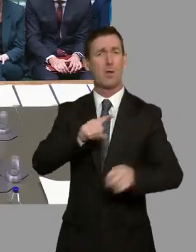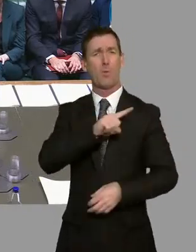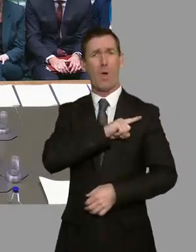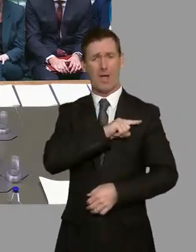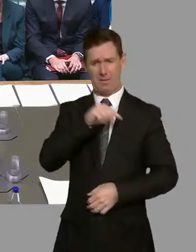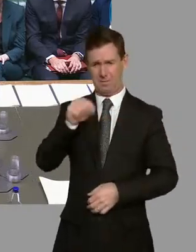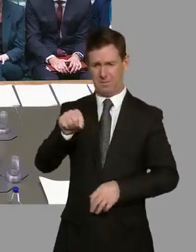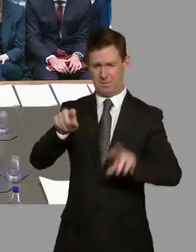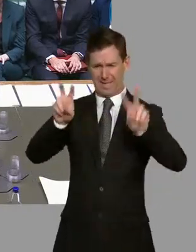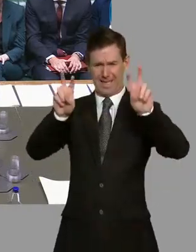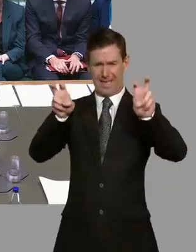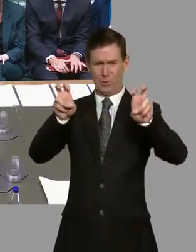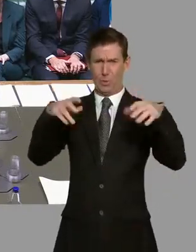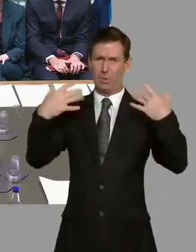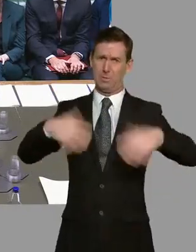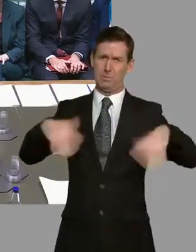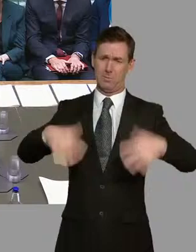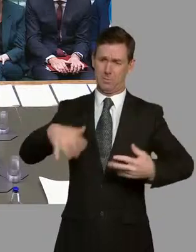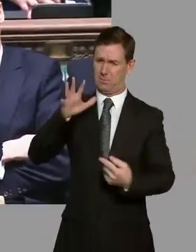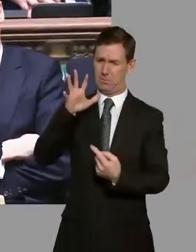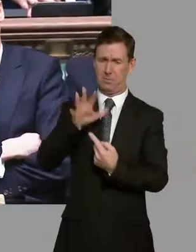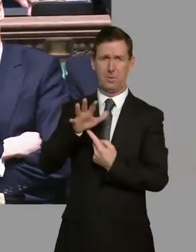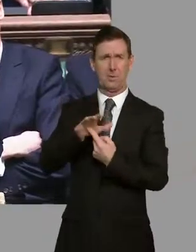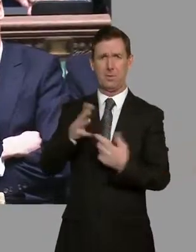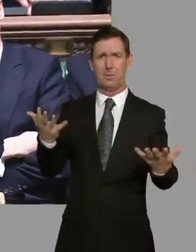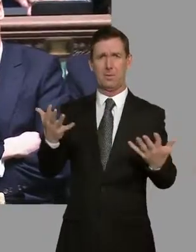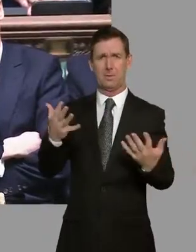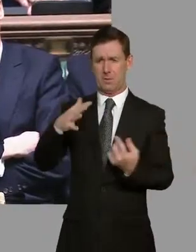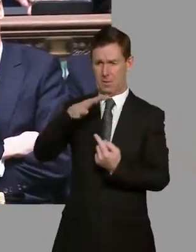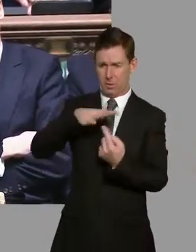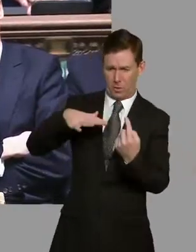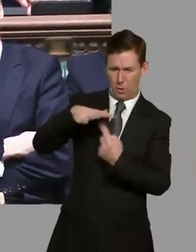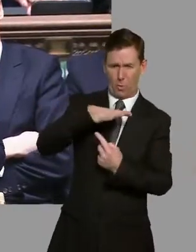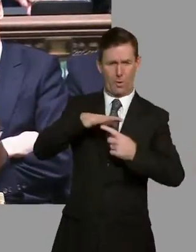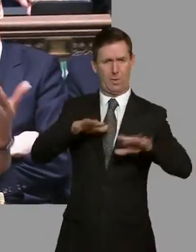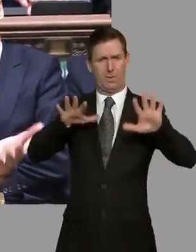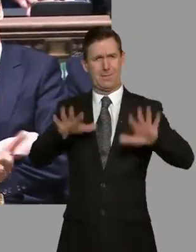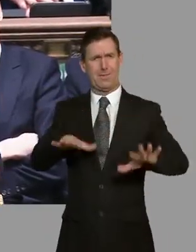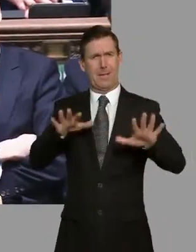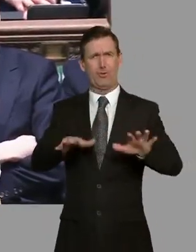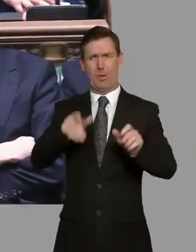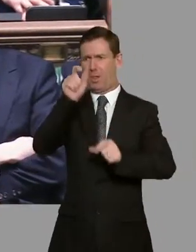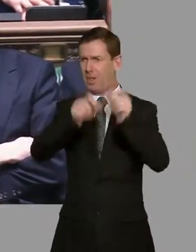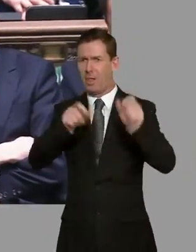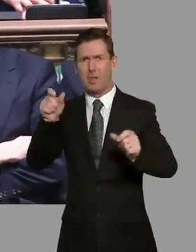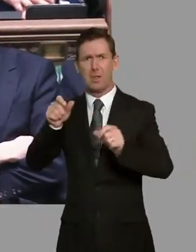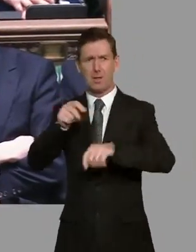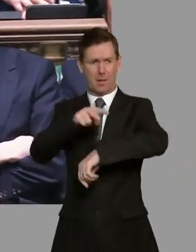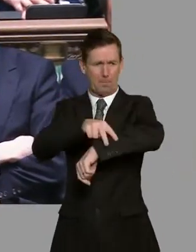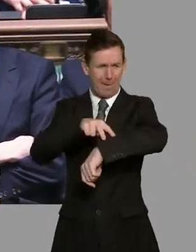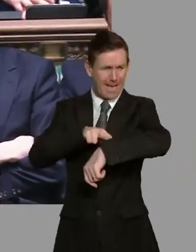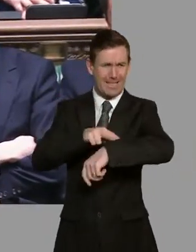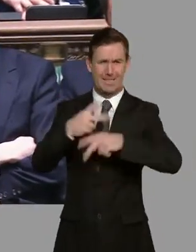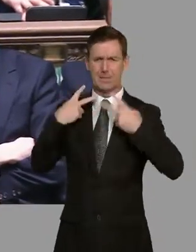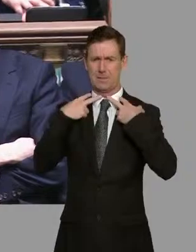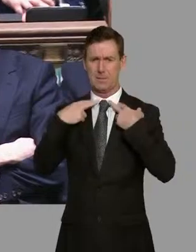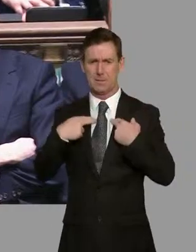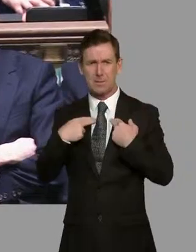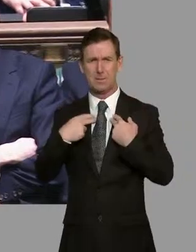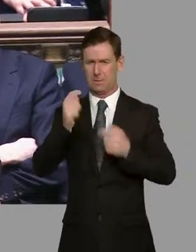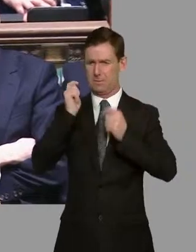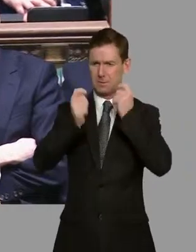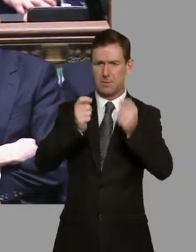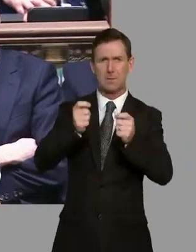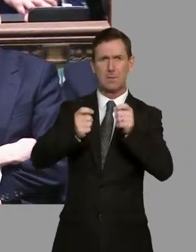local and national officials, the police, prosecutors and politicians. He talks about some of the local inquiries, but these